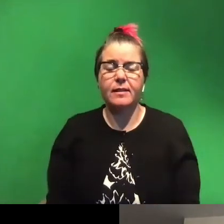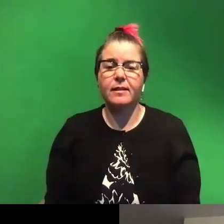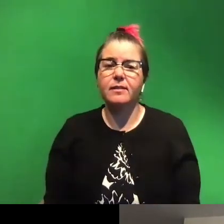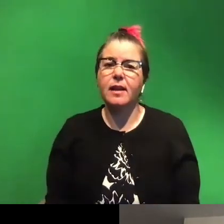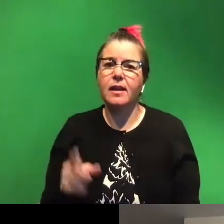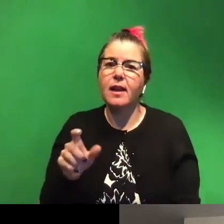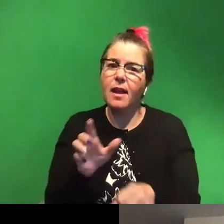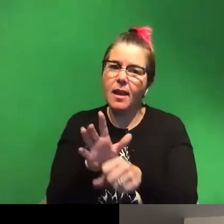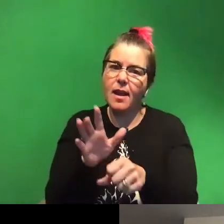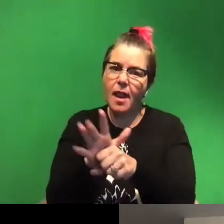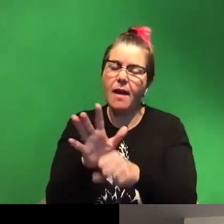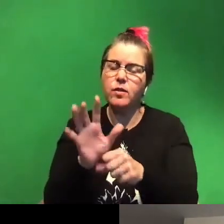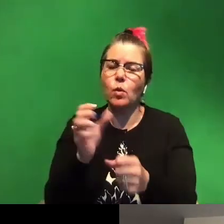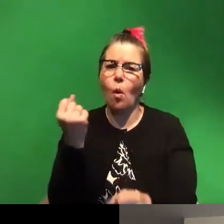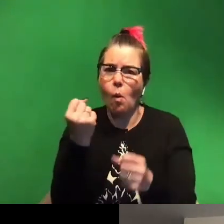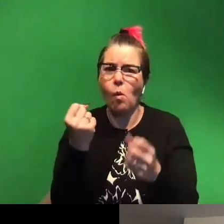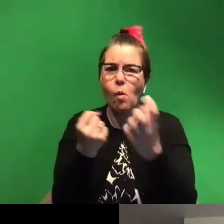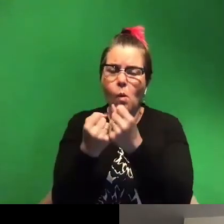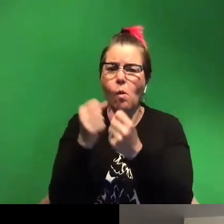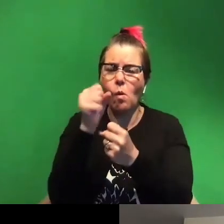hold basically all those 79